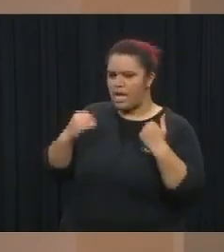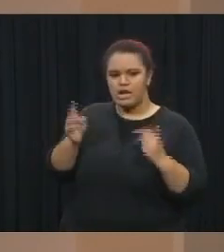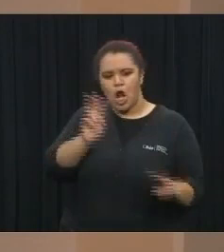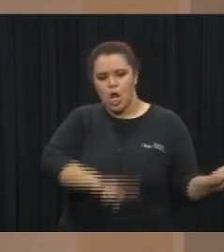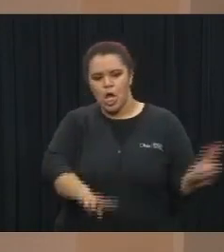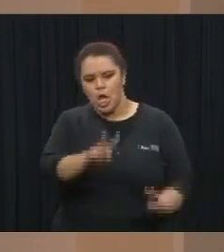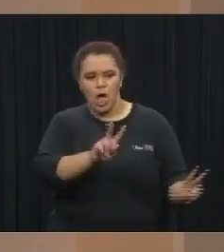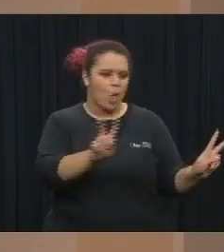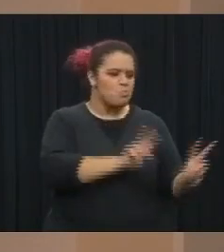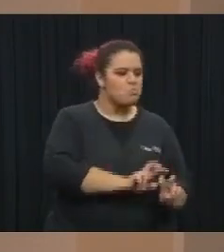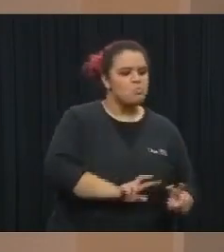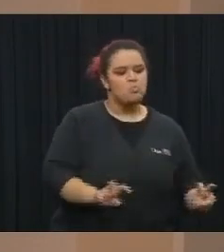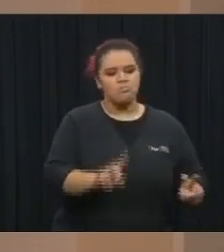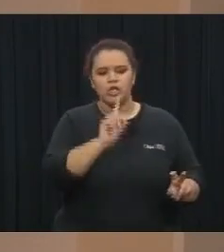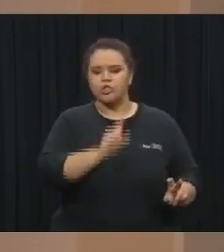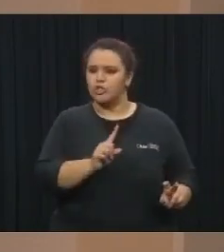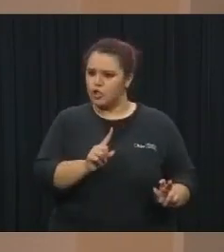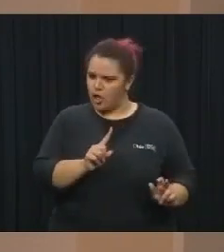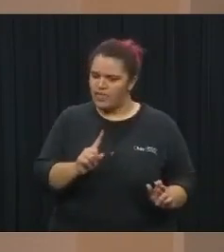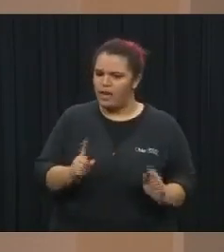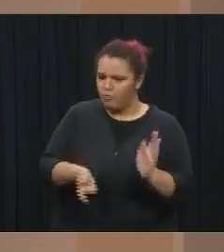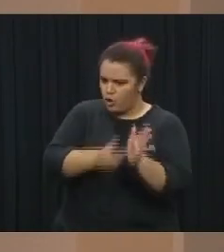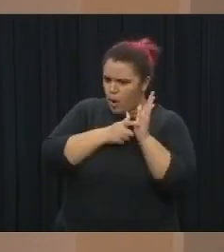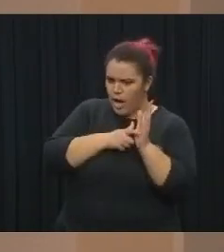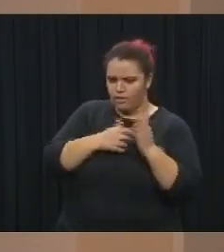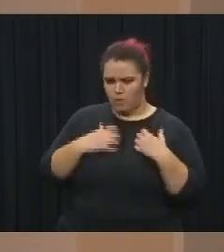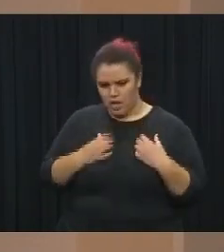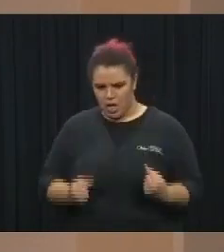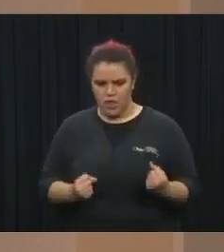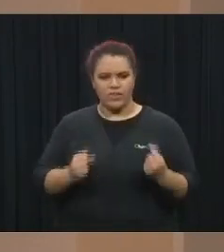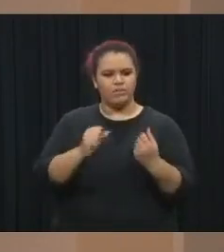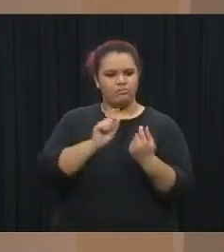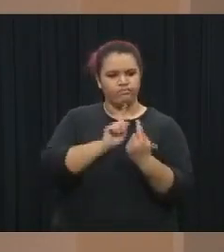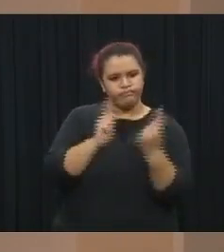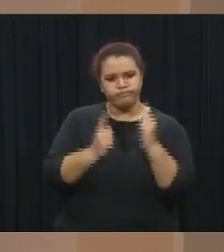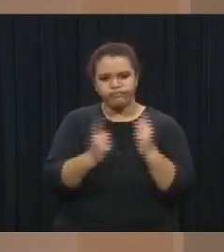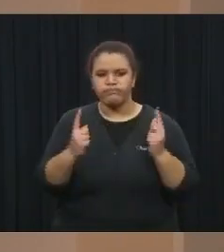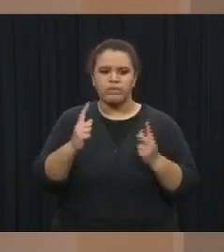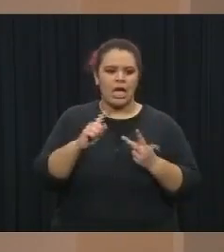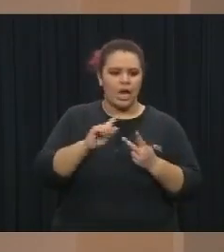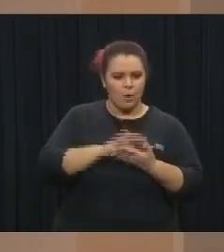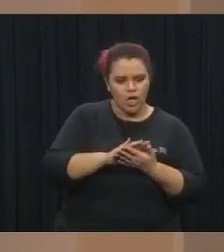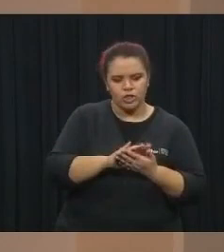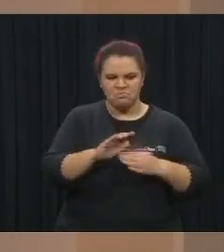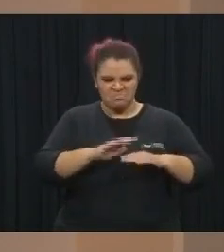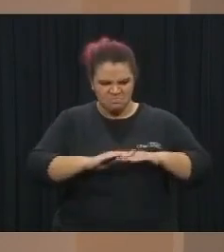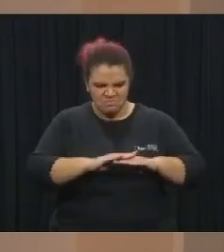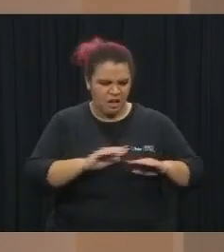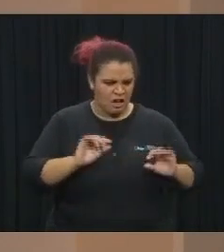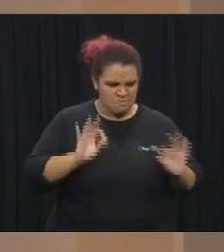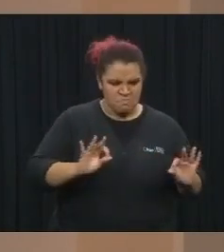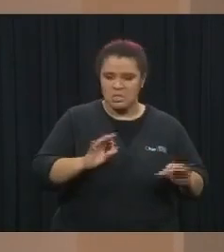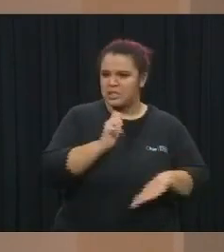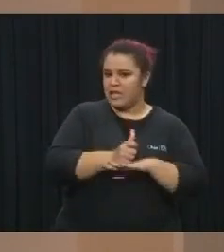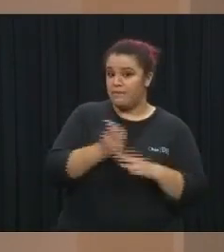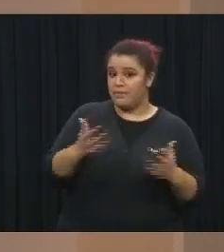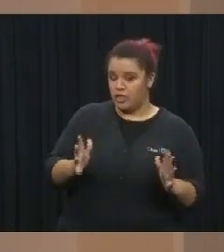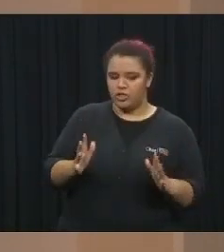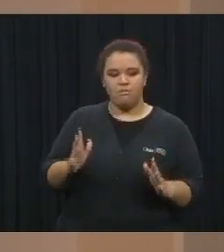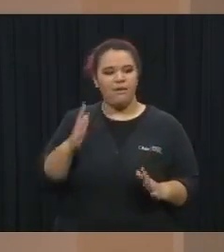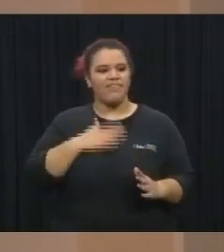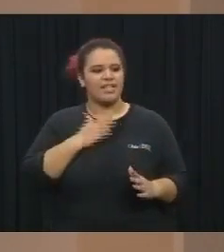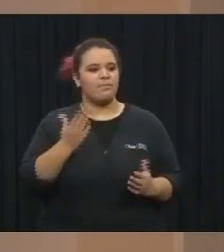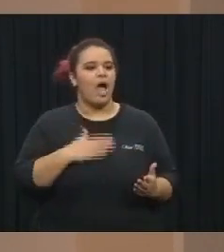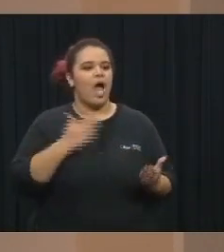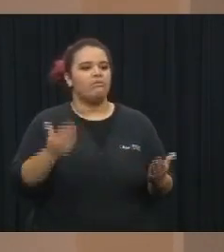and I'll show you that we're doing all the things that are required. That's my advice, is that you have to look at the order,